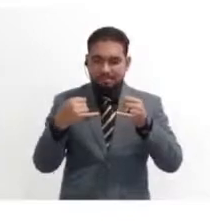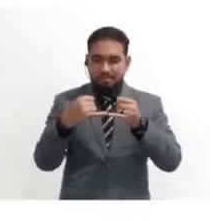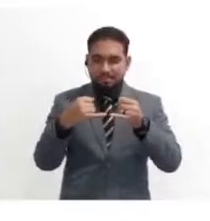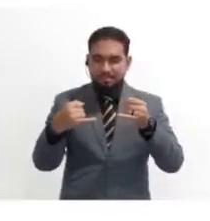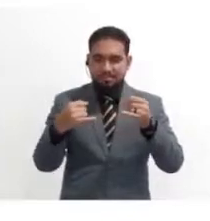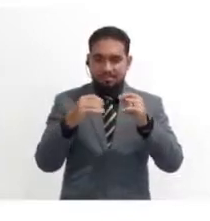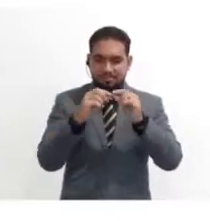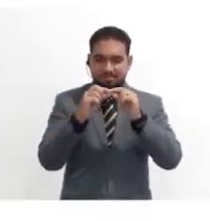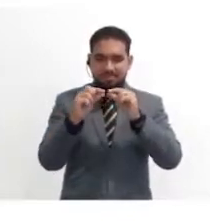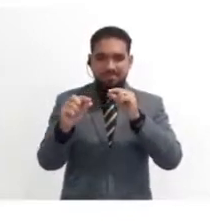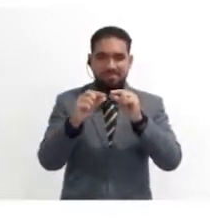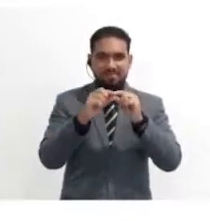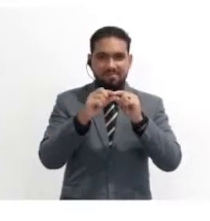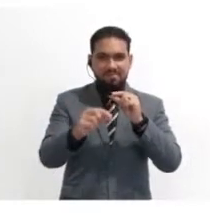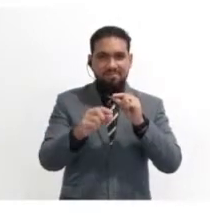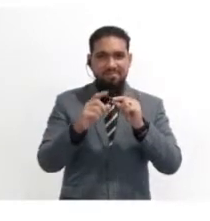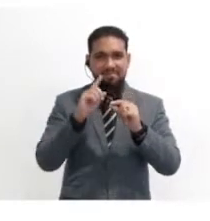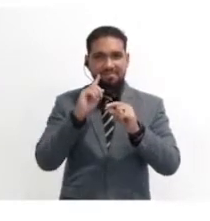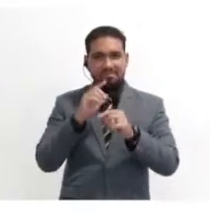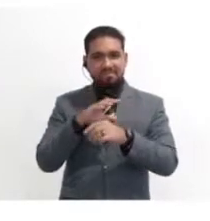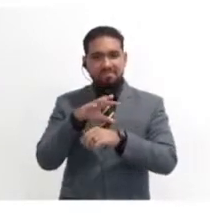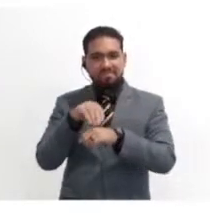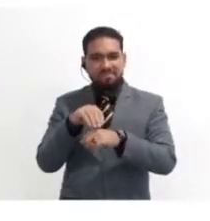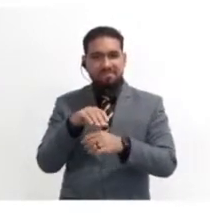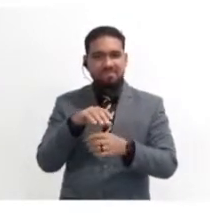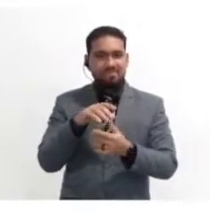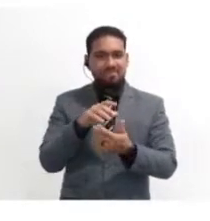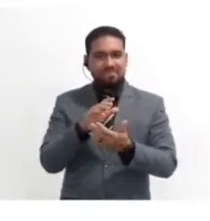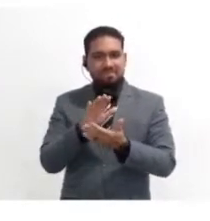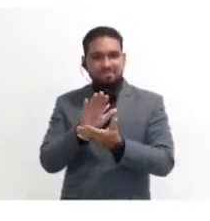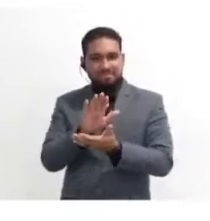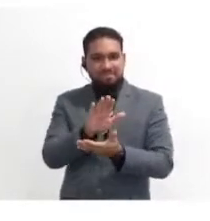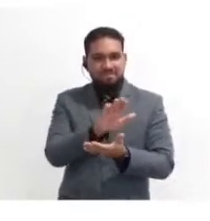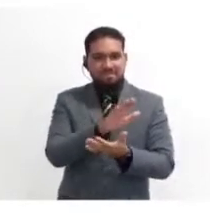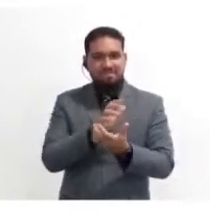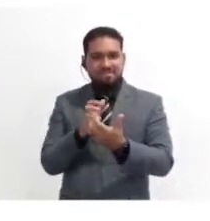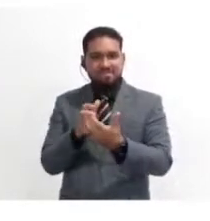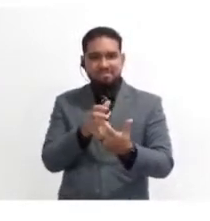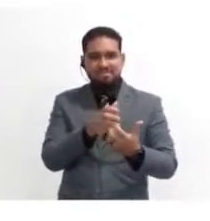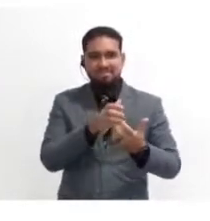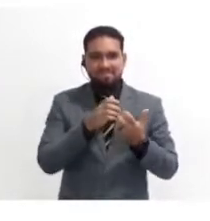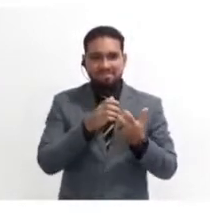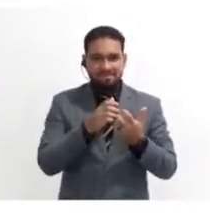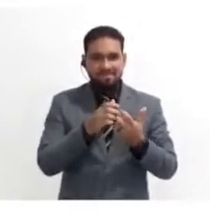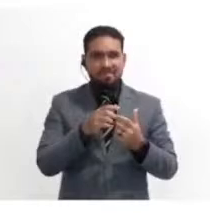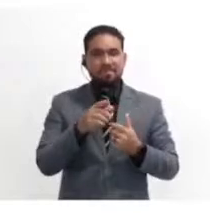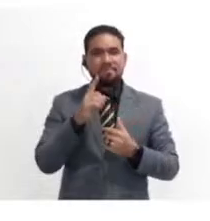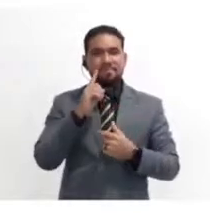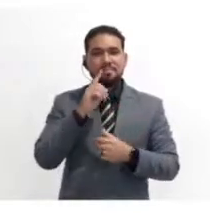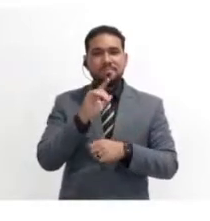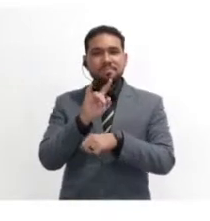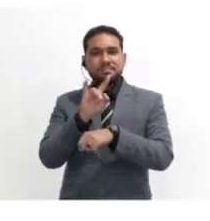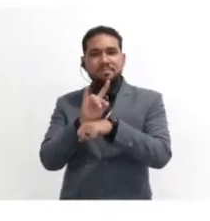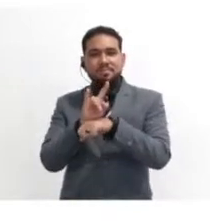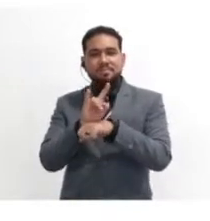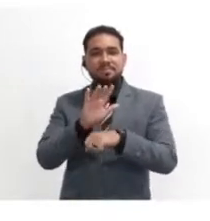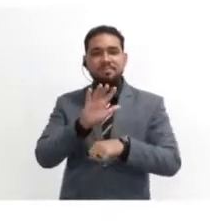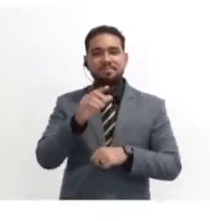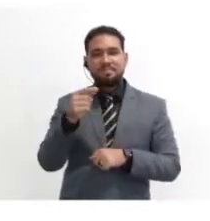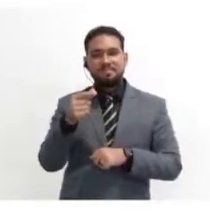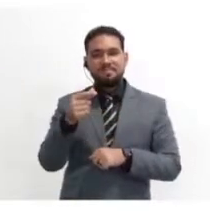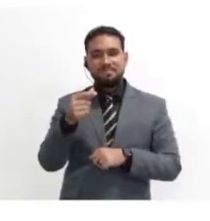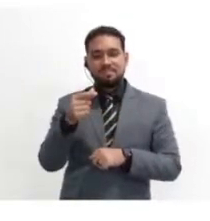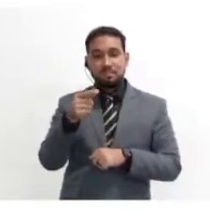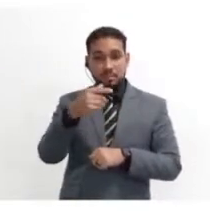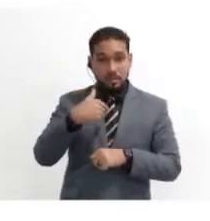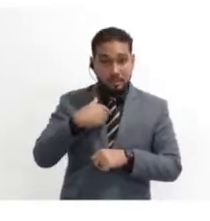So if we look at this part as an example, this is a 5G antenna. So if you have a 5G phone, you have an antenna. You probably